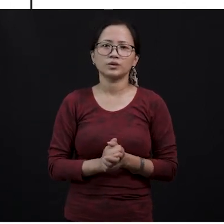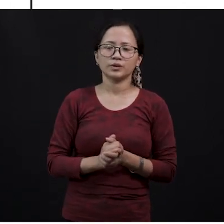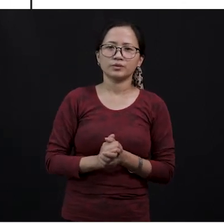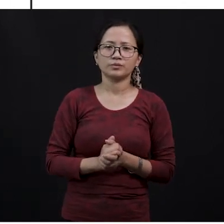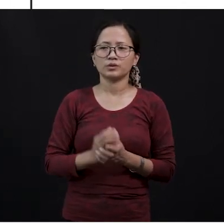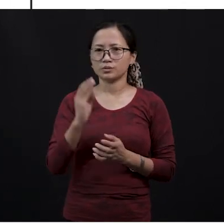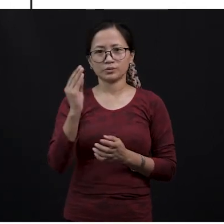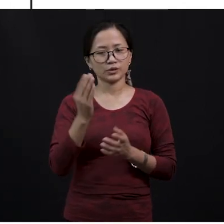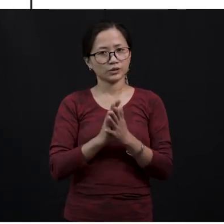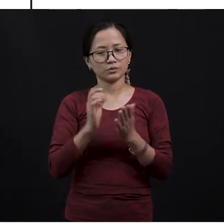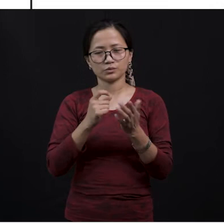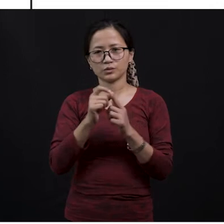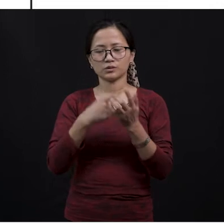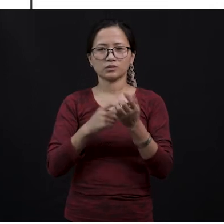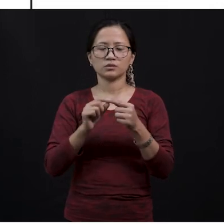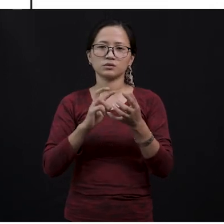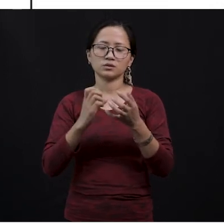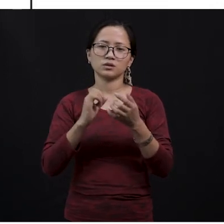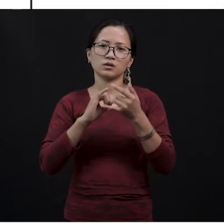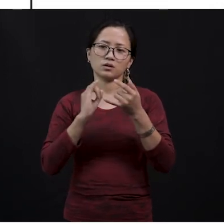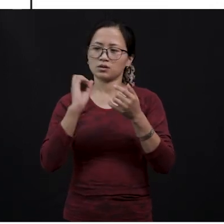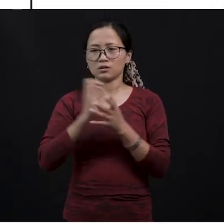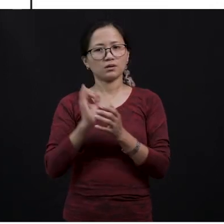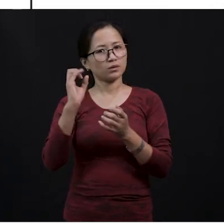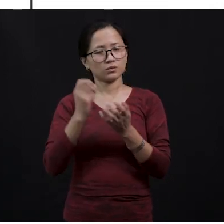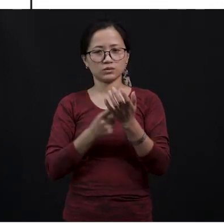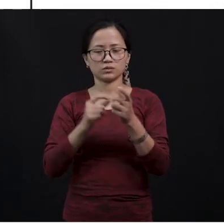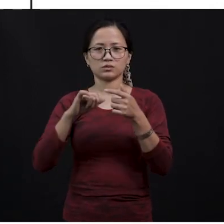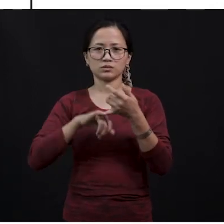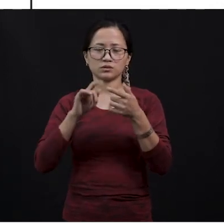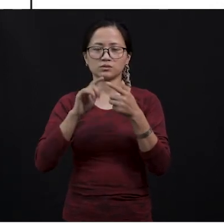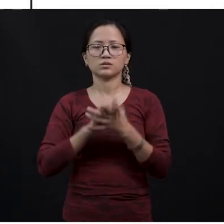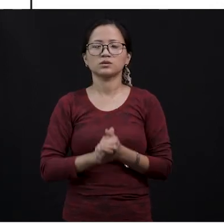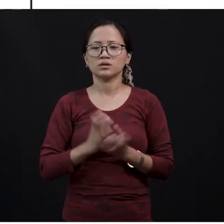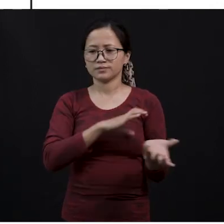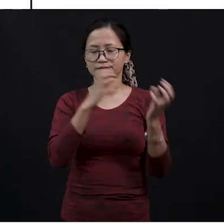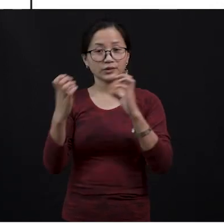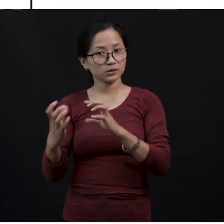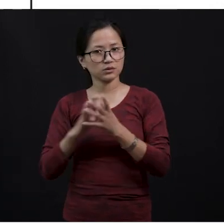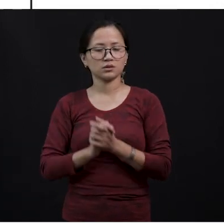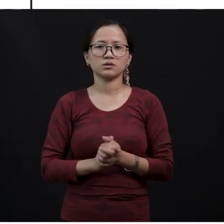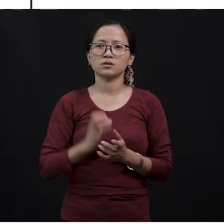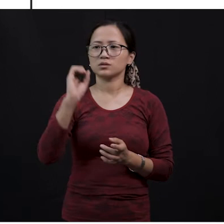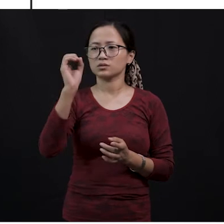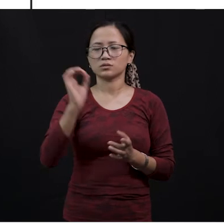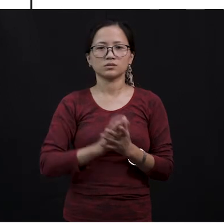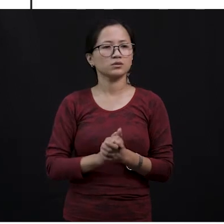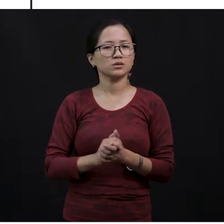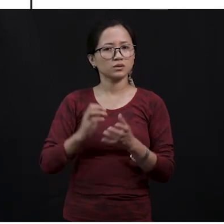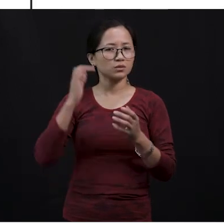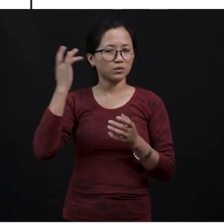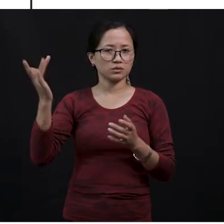and brass. So what they did was they started going and exchanging these currencies to gold